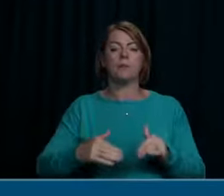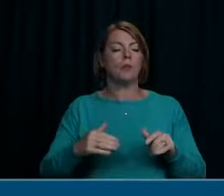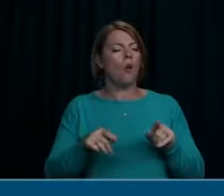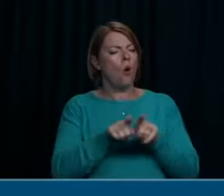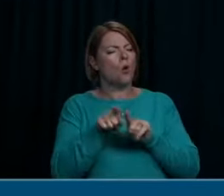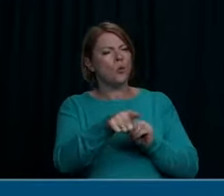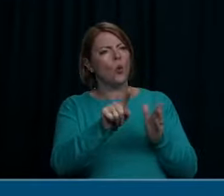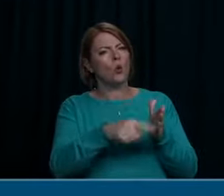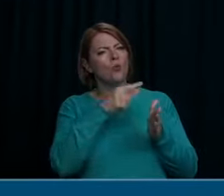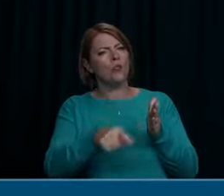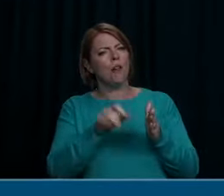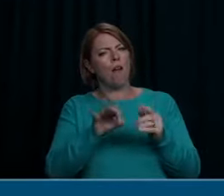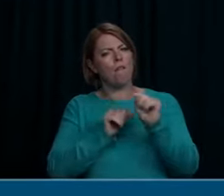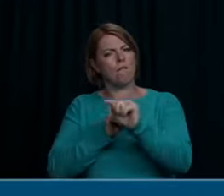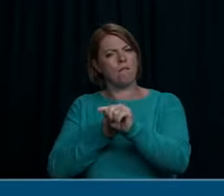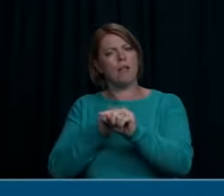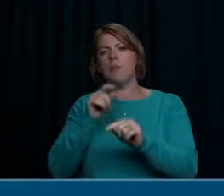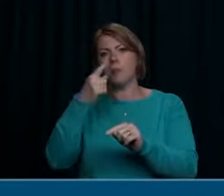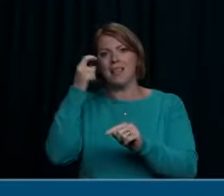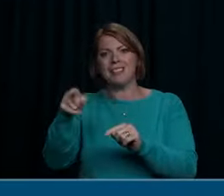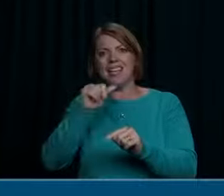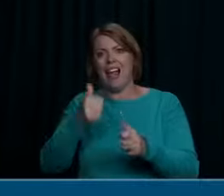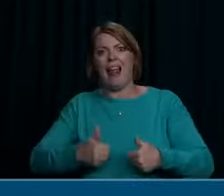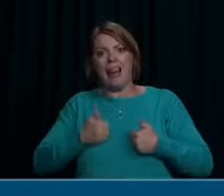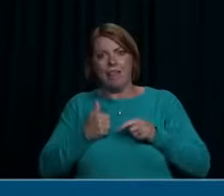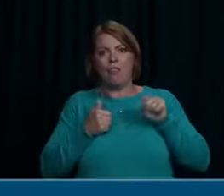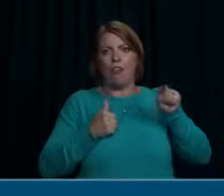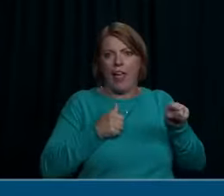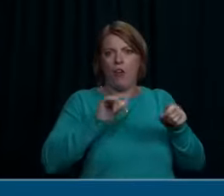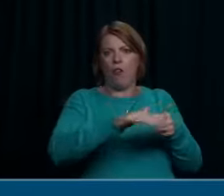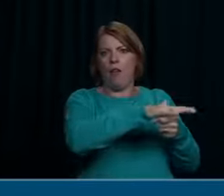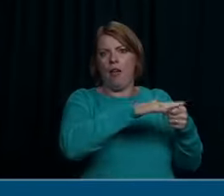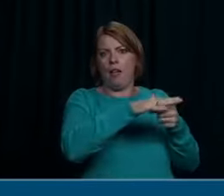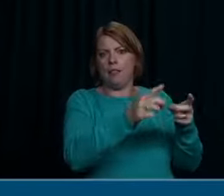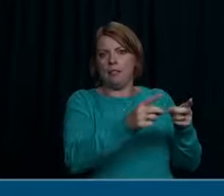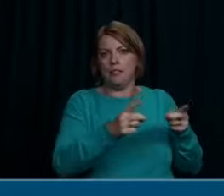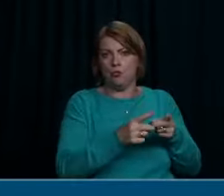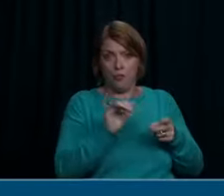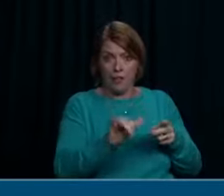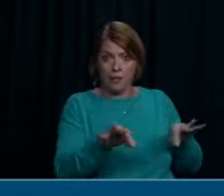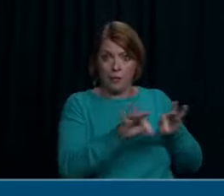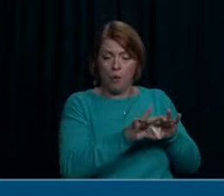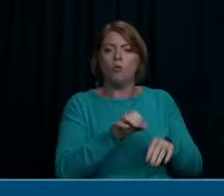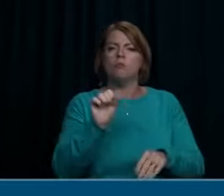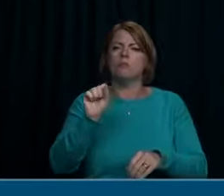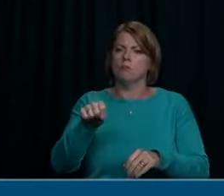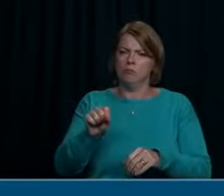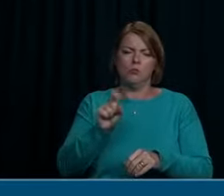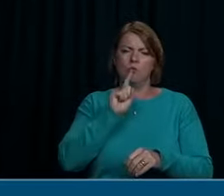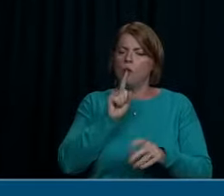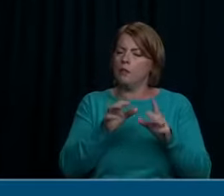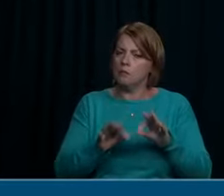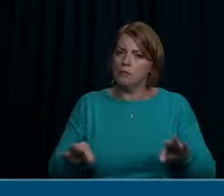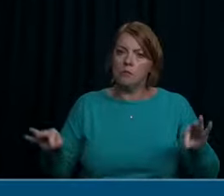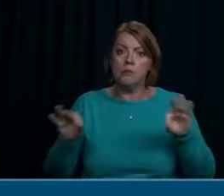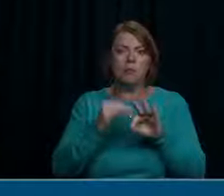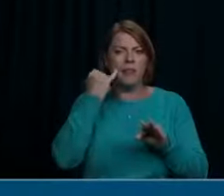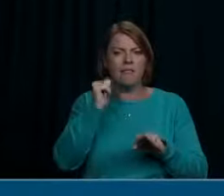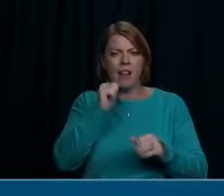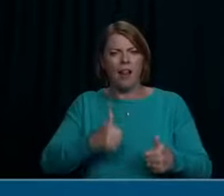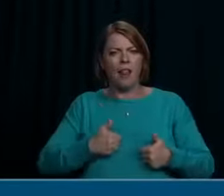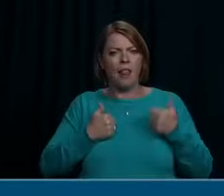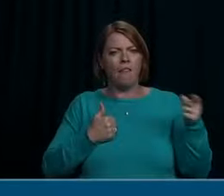Crane for not living in the district. Do you think that is a important thing? That's absolutely critical. If you don't live in the district, how are you